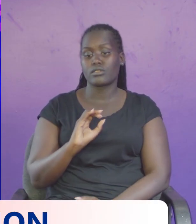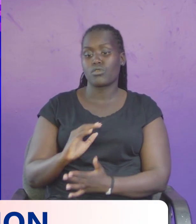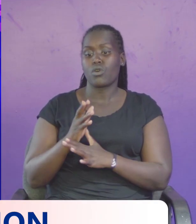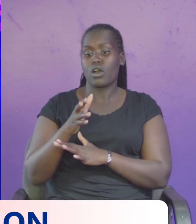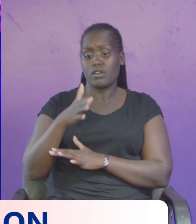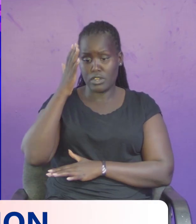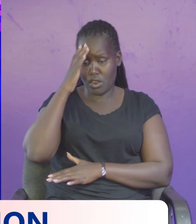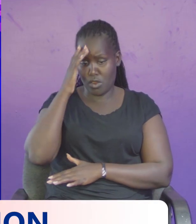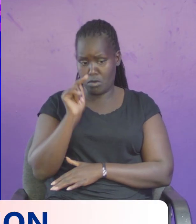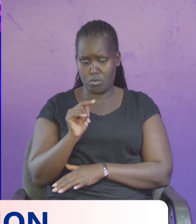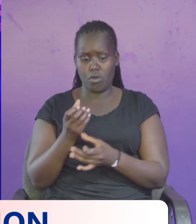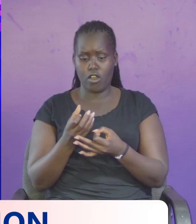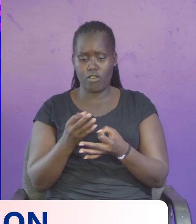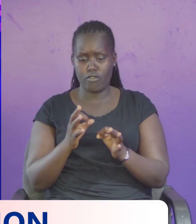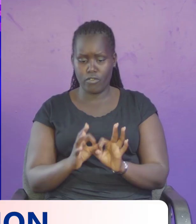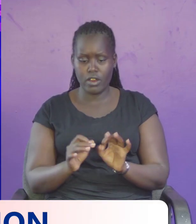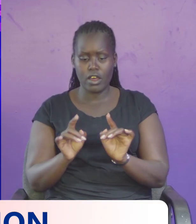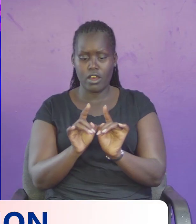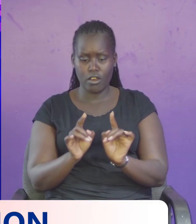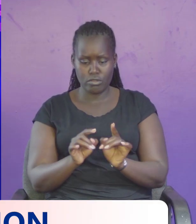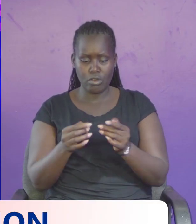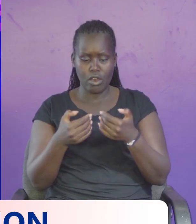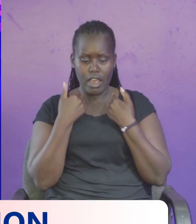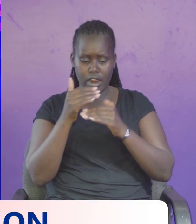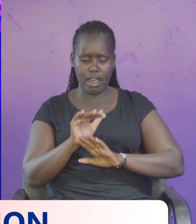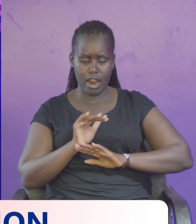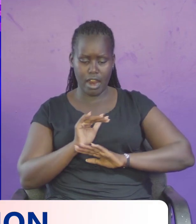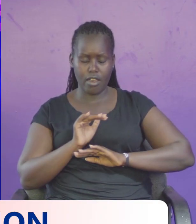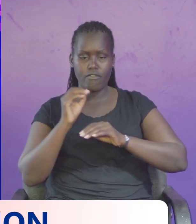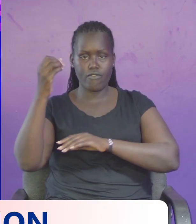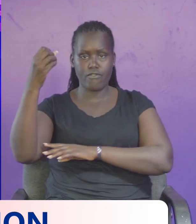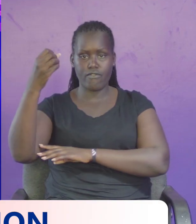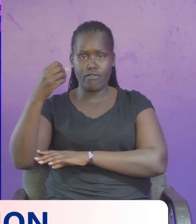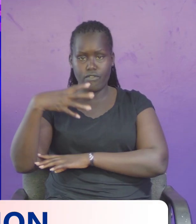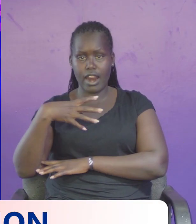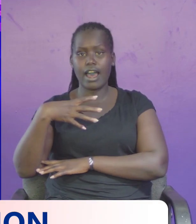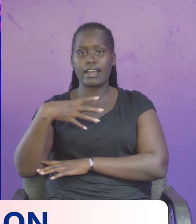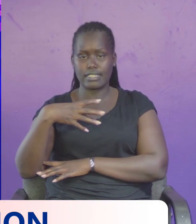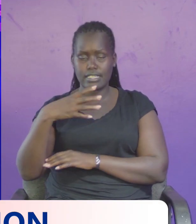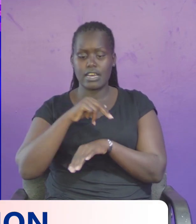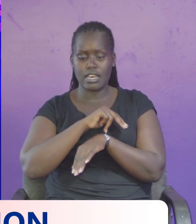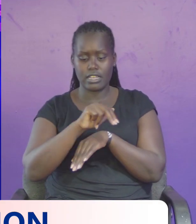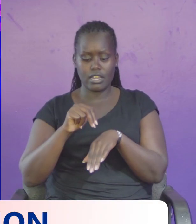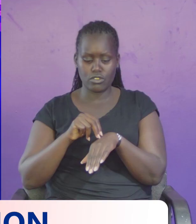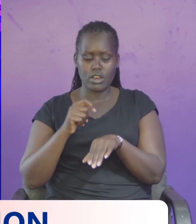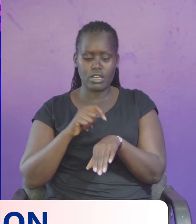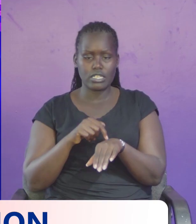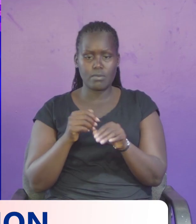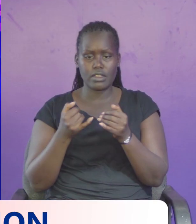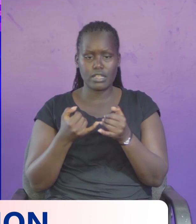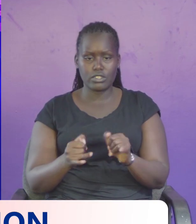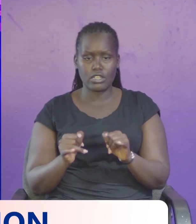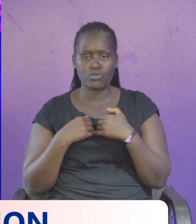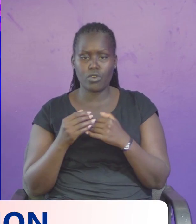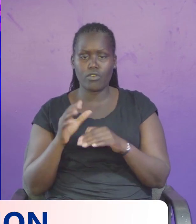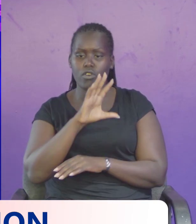that they were free and they had enough light in their nation, this very light, when they try to bring it across, Africans